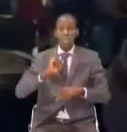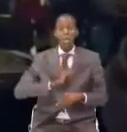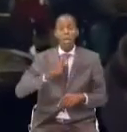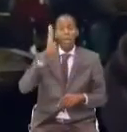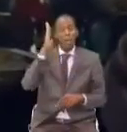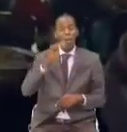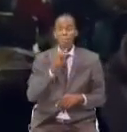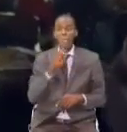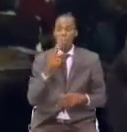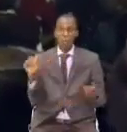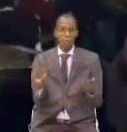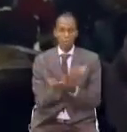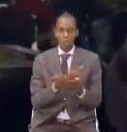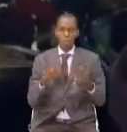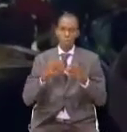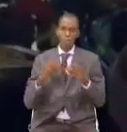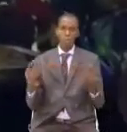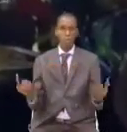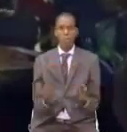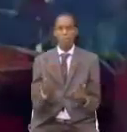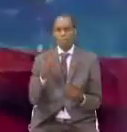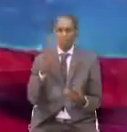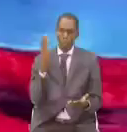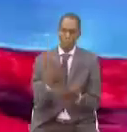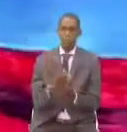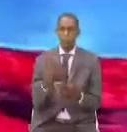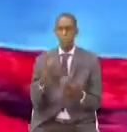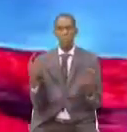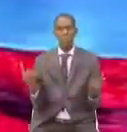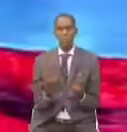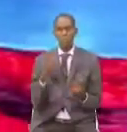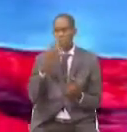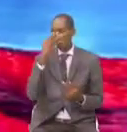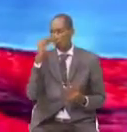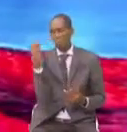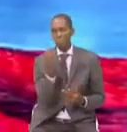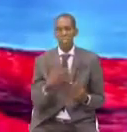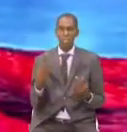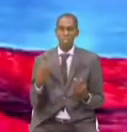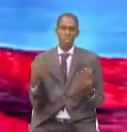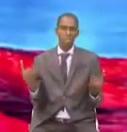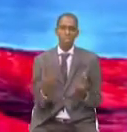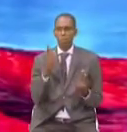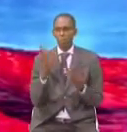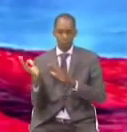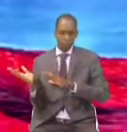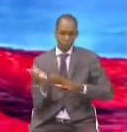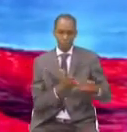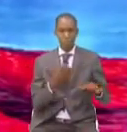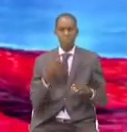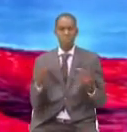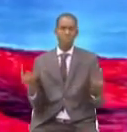damned in sin. You quit the sin. You forsake the sin. You abandon the